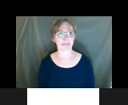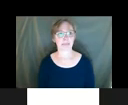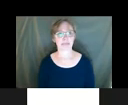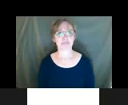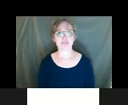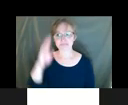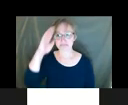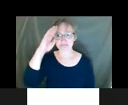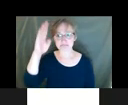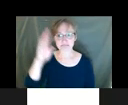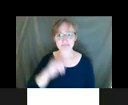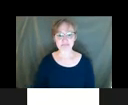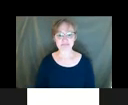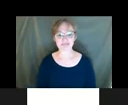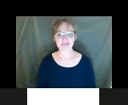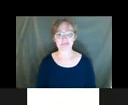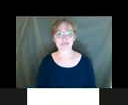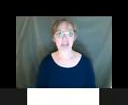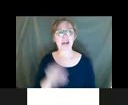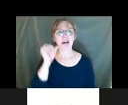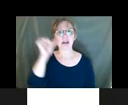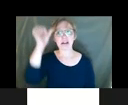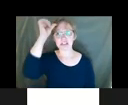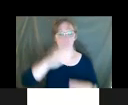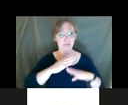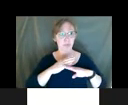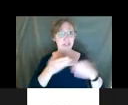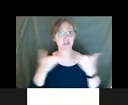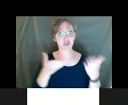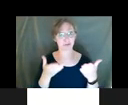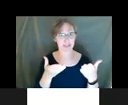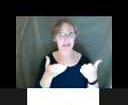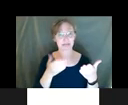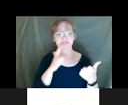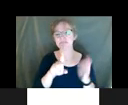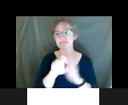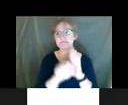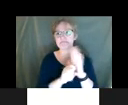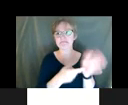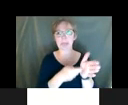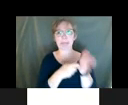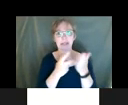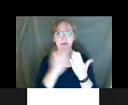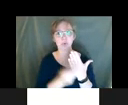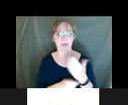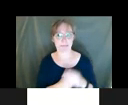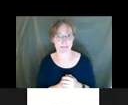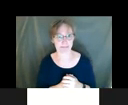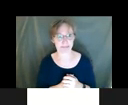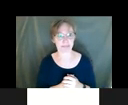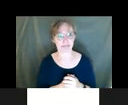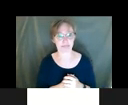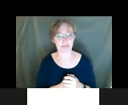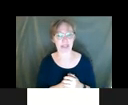Hi. Adult Protective Services is a state-mandated program. It is